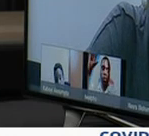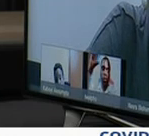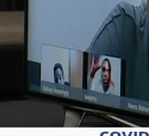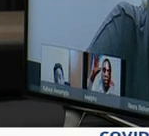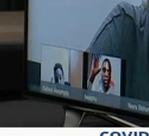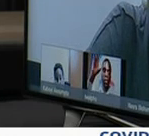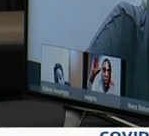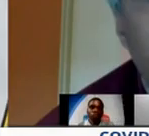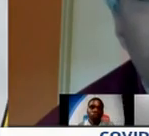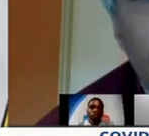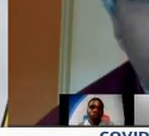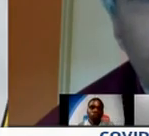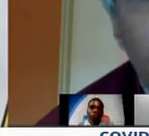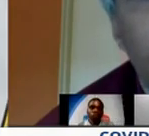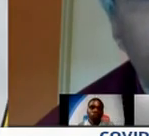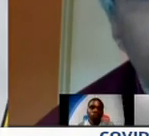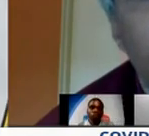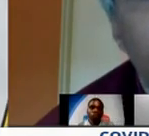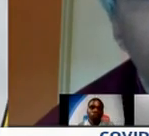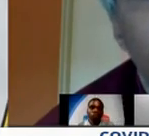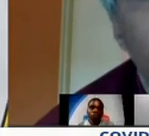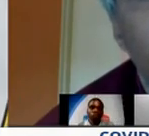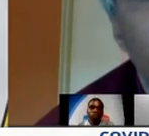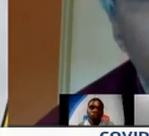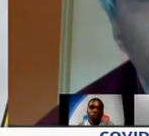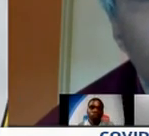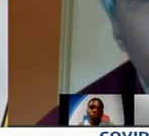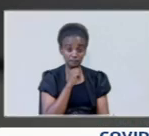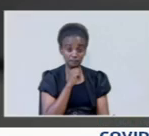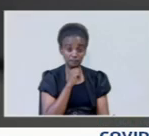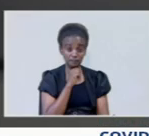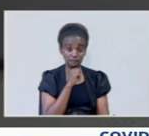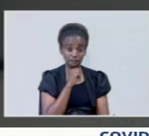strength to overcome adversity and this will be no different.